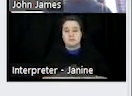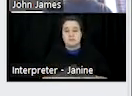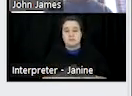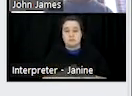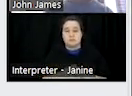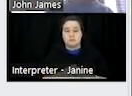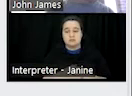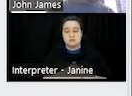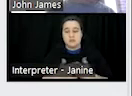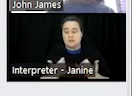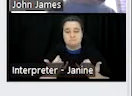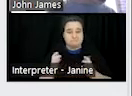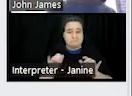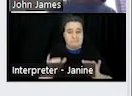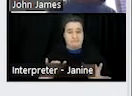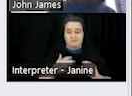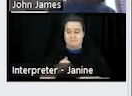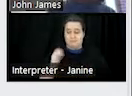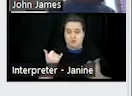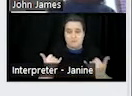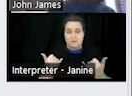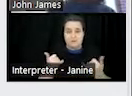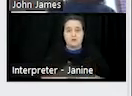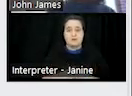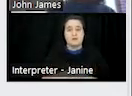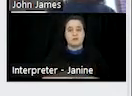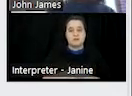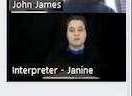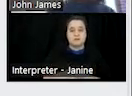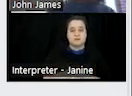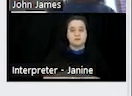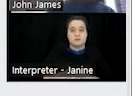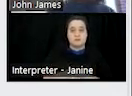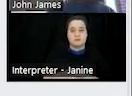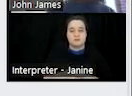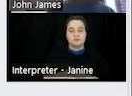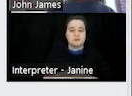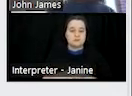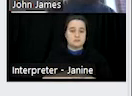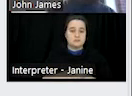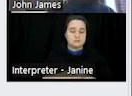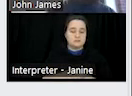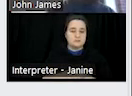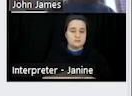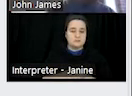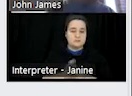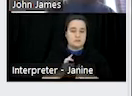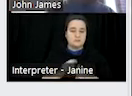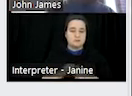legislator season is over, where the coalition people as a self-advocate.